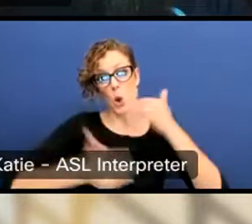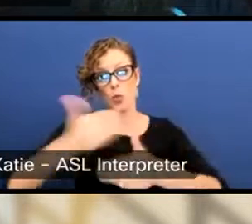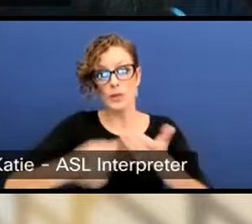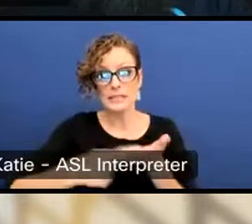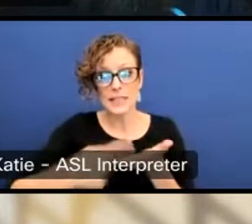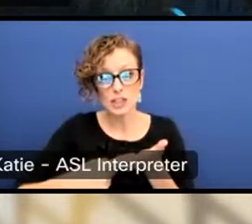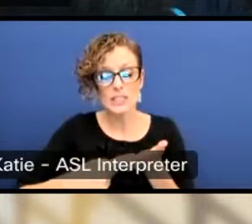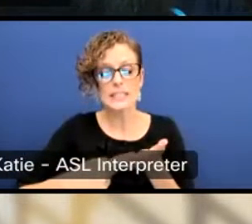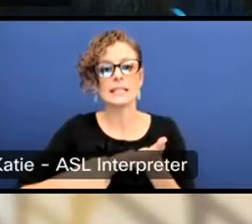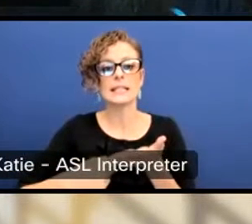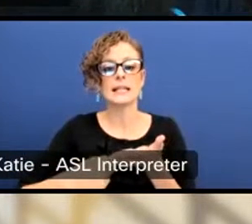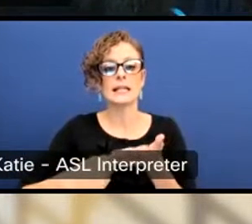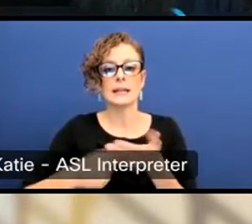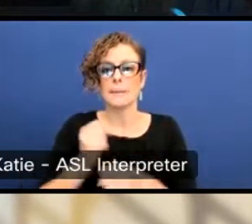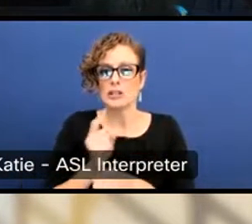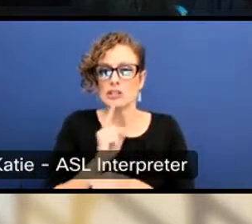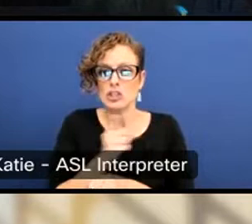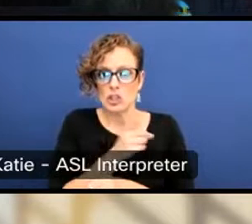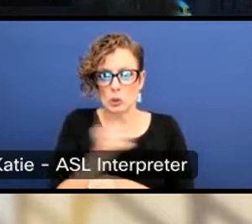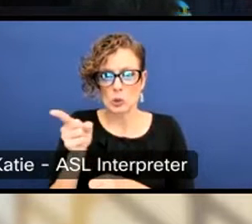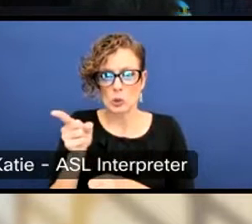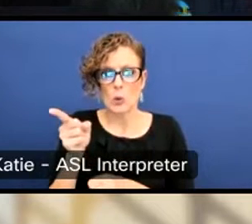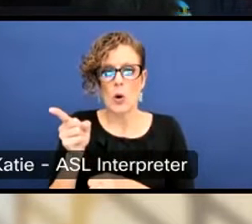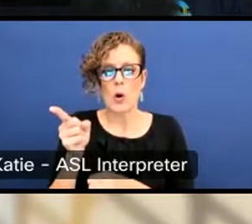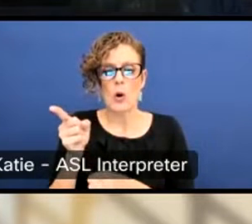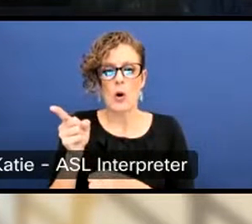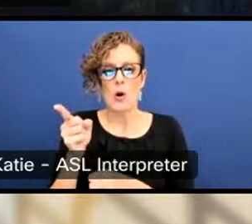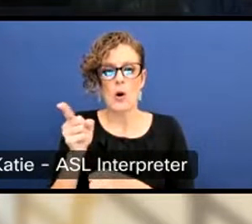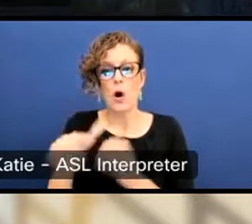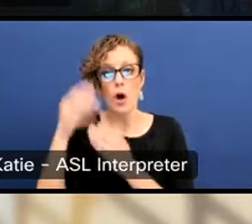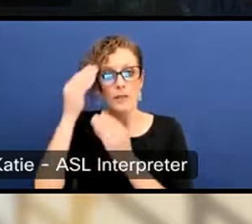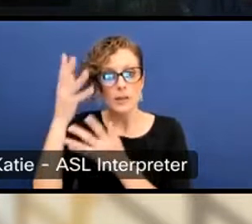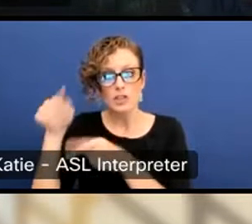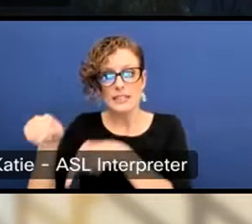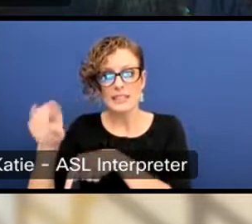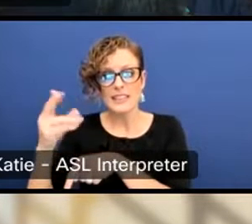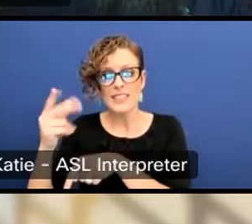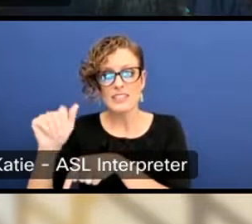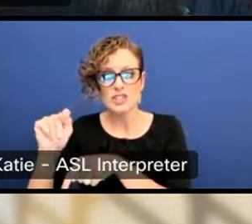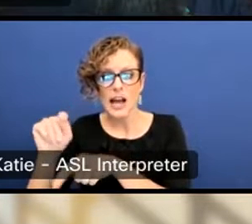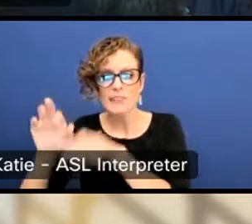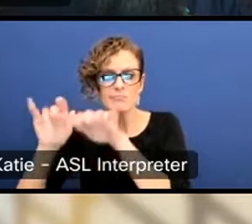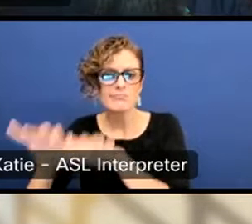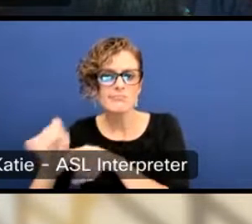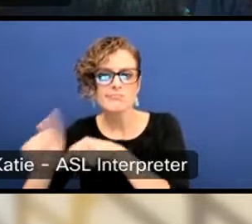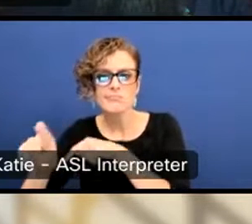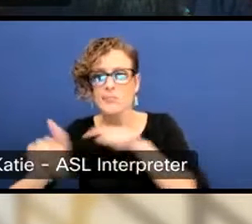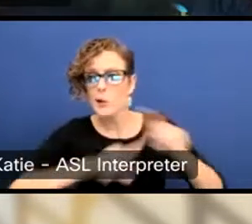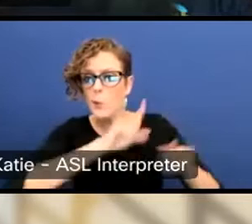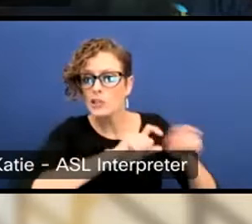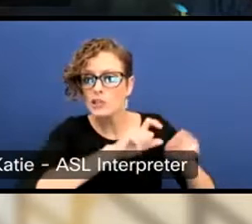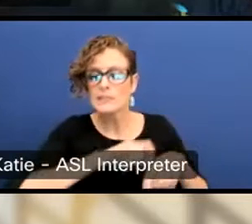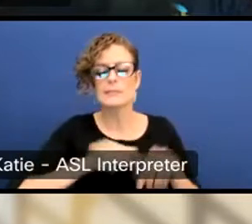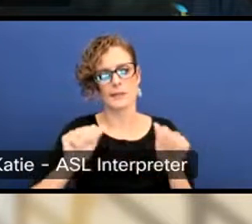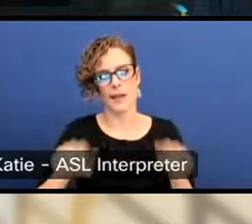here, let's make sure that you keep information in the chat if you have specific questions. And certainly I